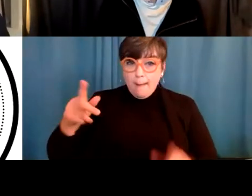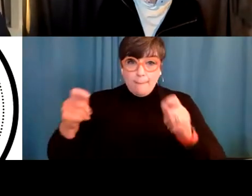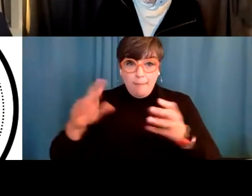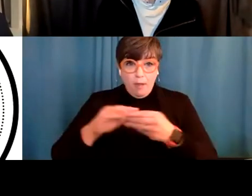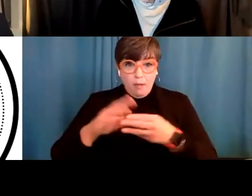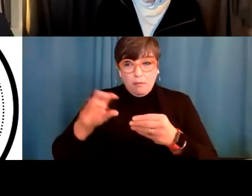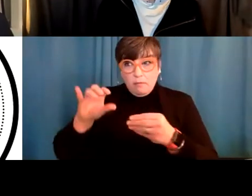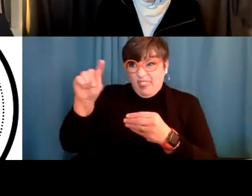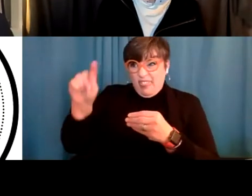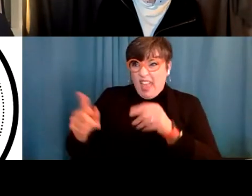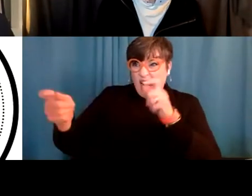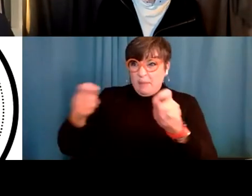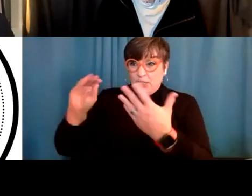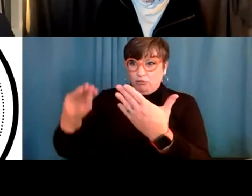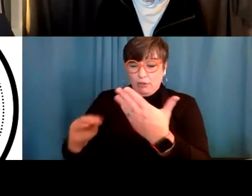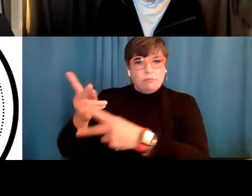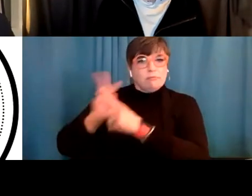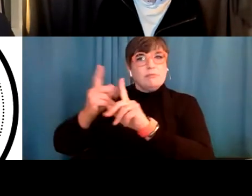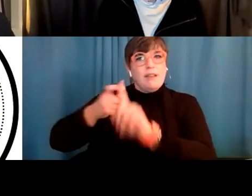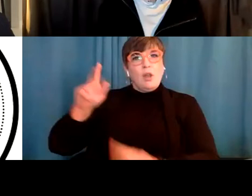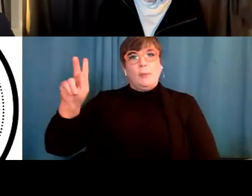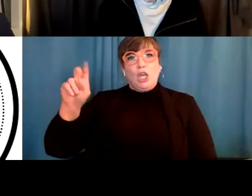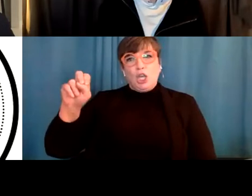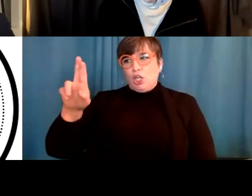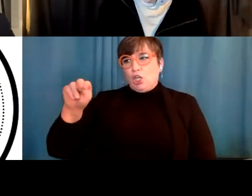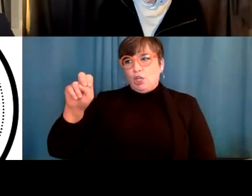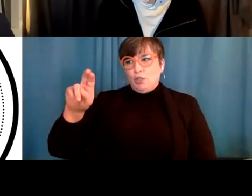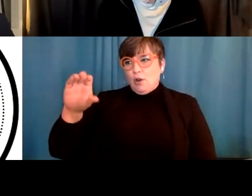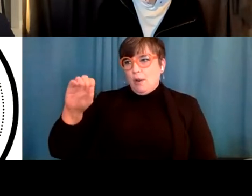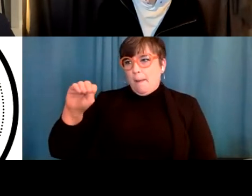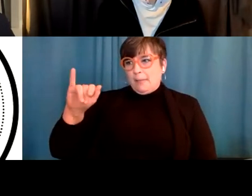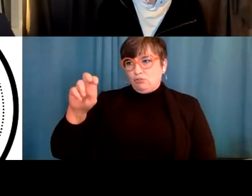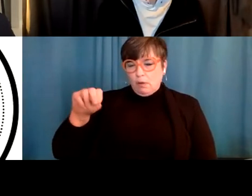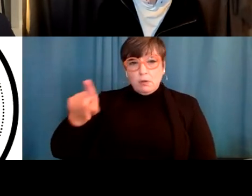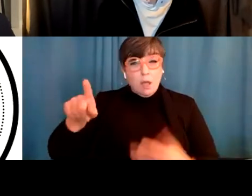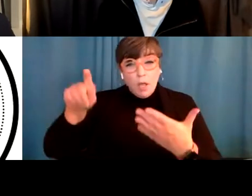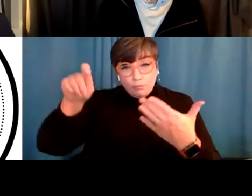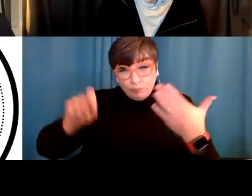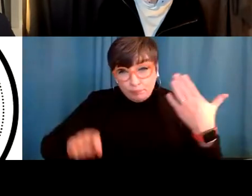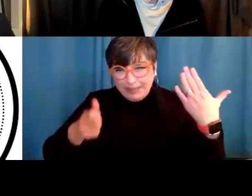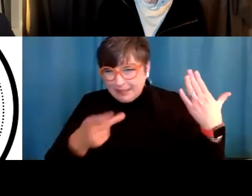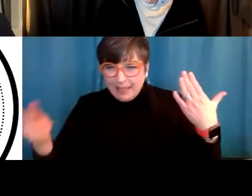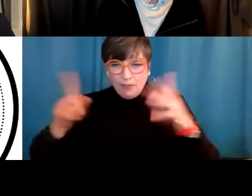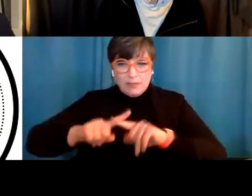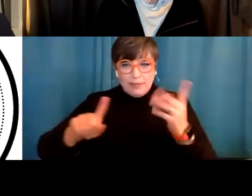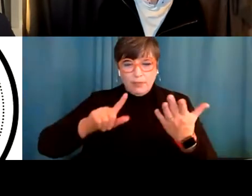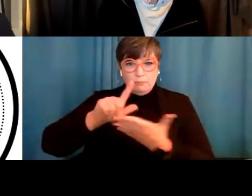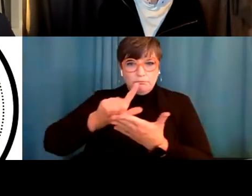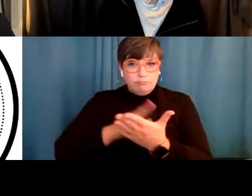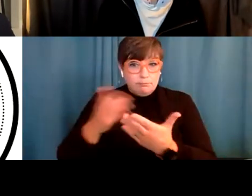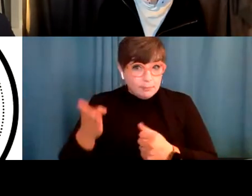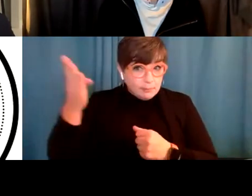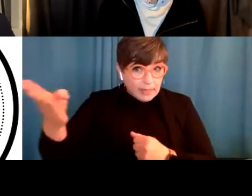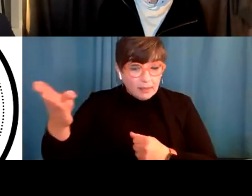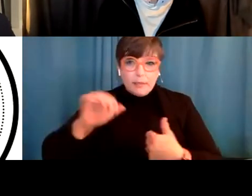findings, the 116th Congress drafted various bills across a 4-year span addressing the discrepancies of